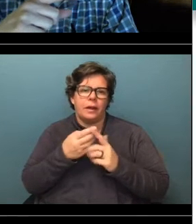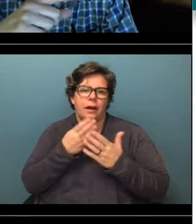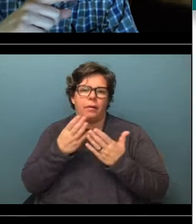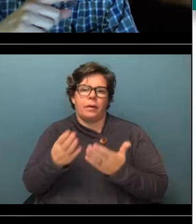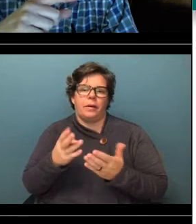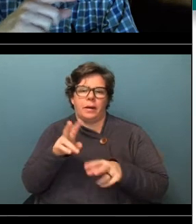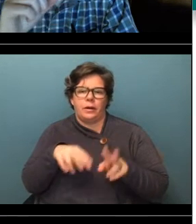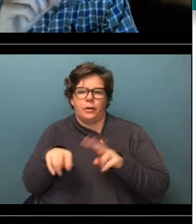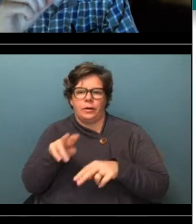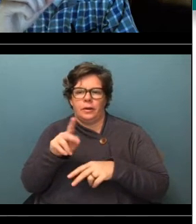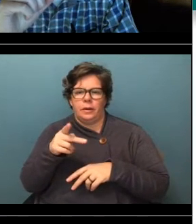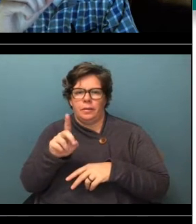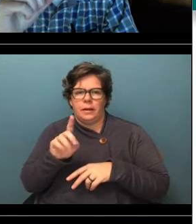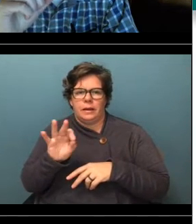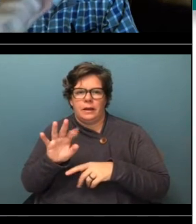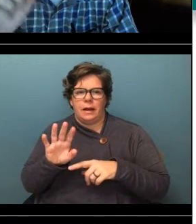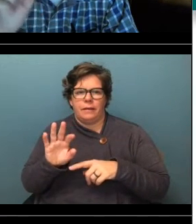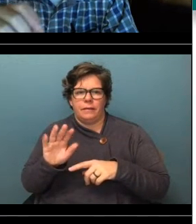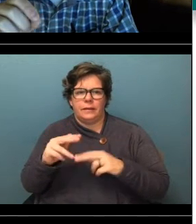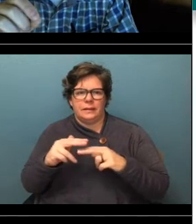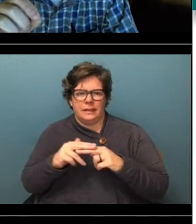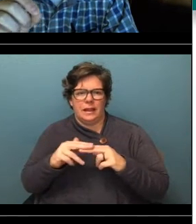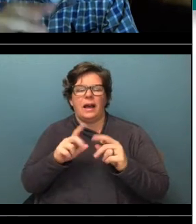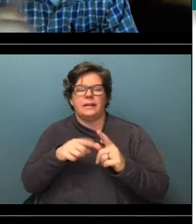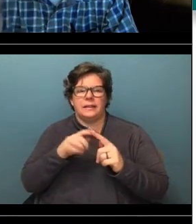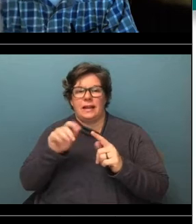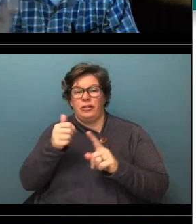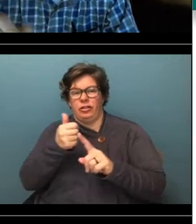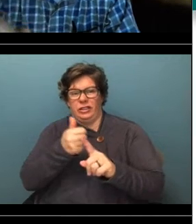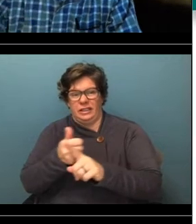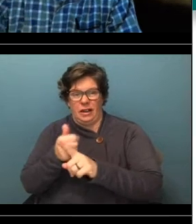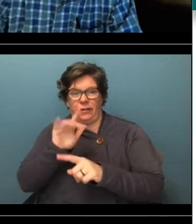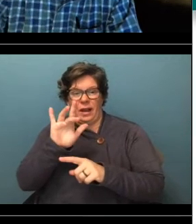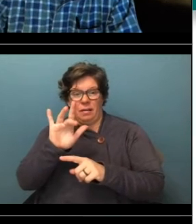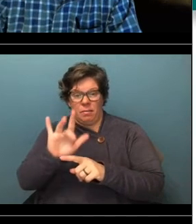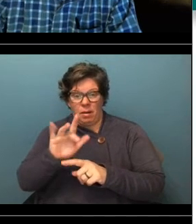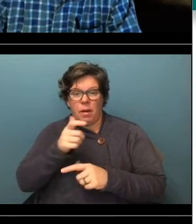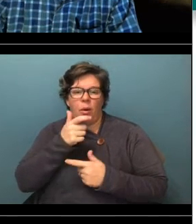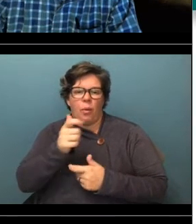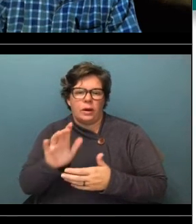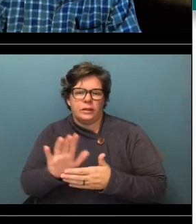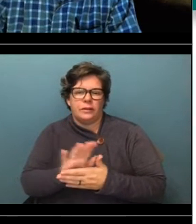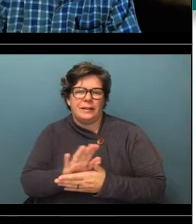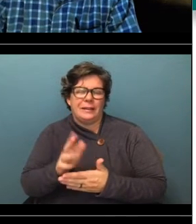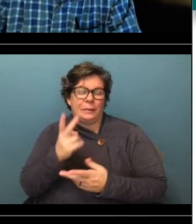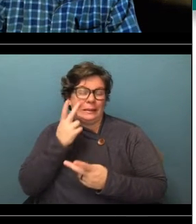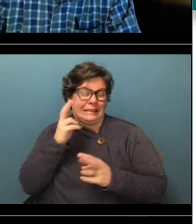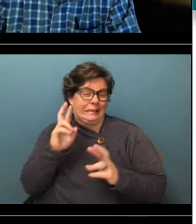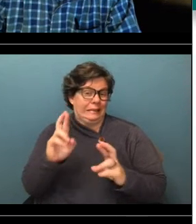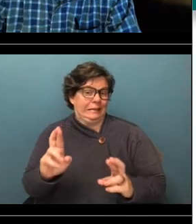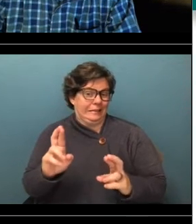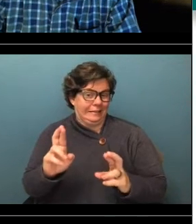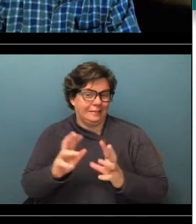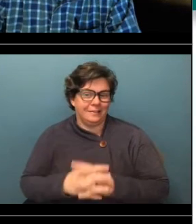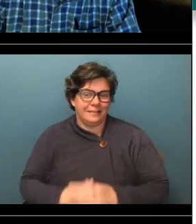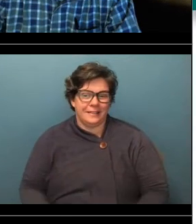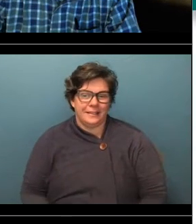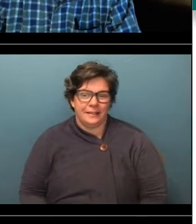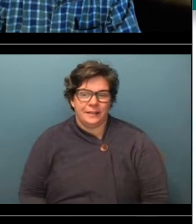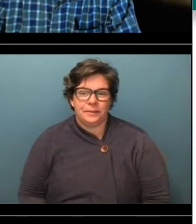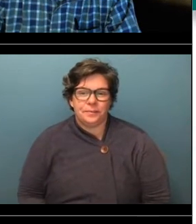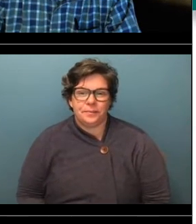look at the PDF slides, at which point you can access the link and take a tour yourself. But we are going to give it a shot. So let's see.